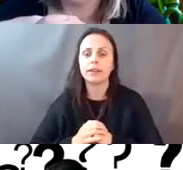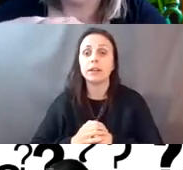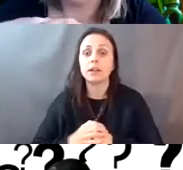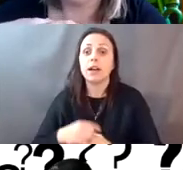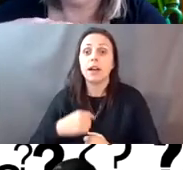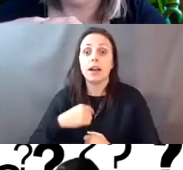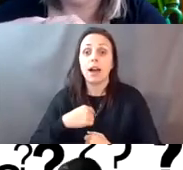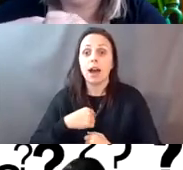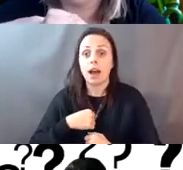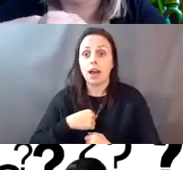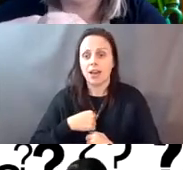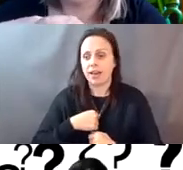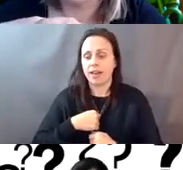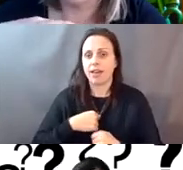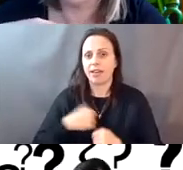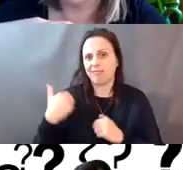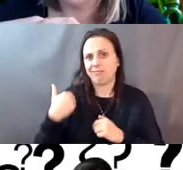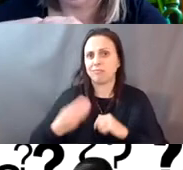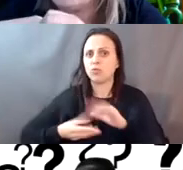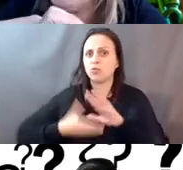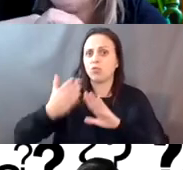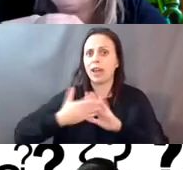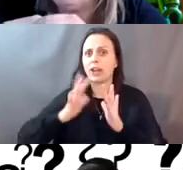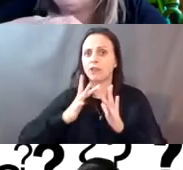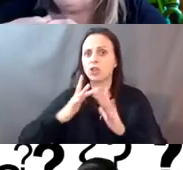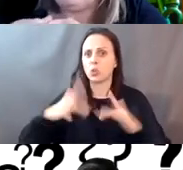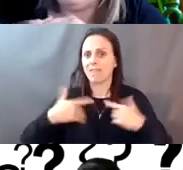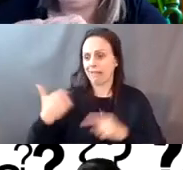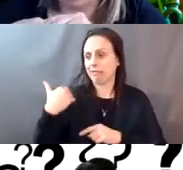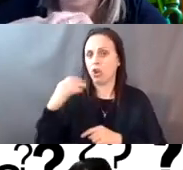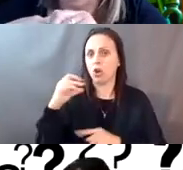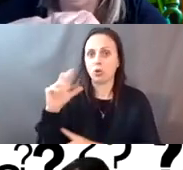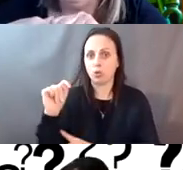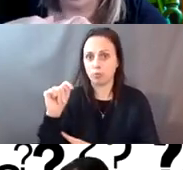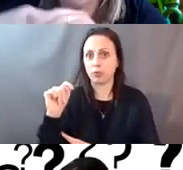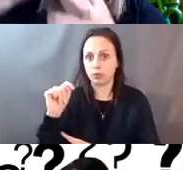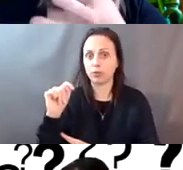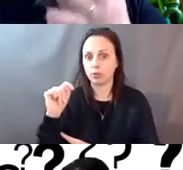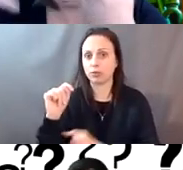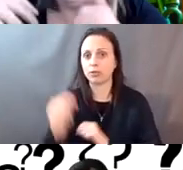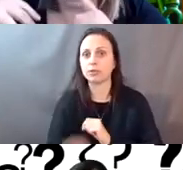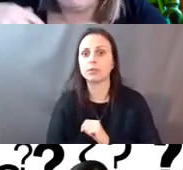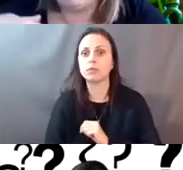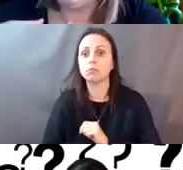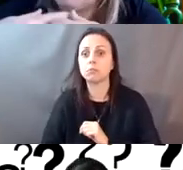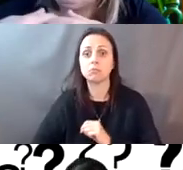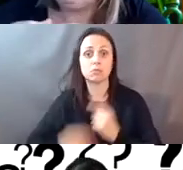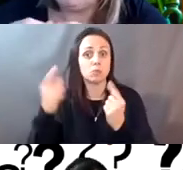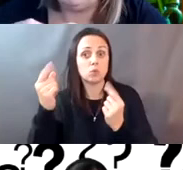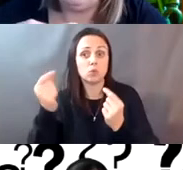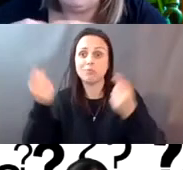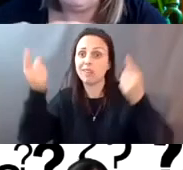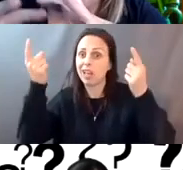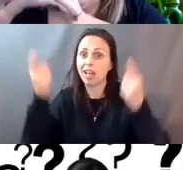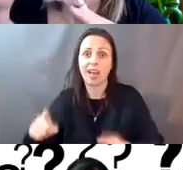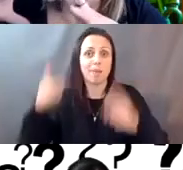I ran a virtual event in October, and we happened to have a